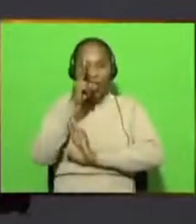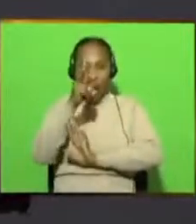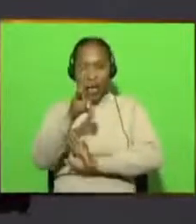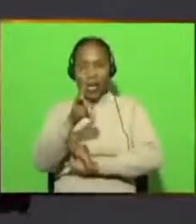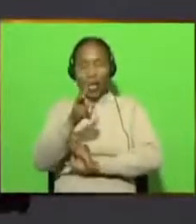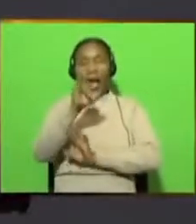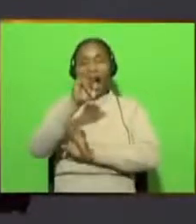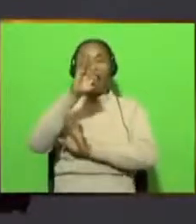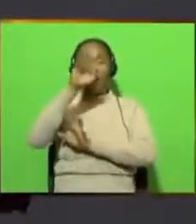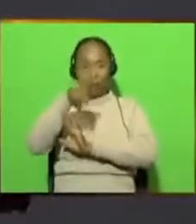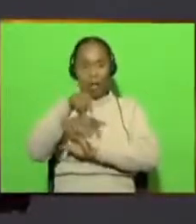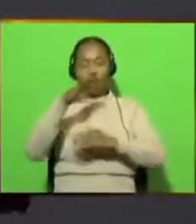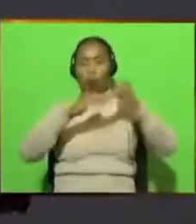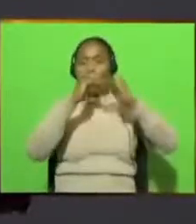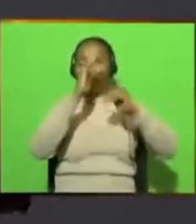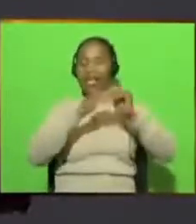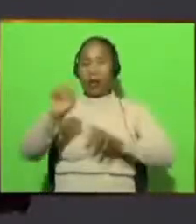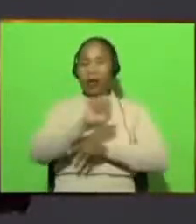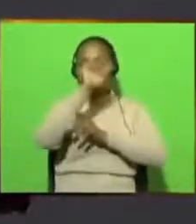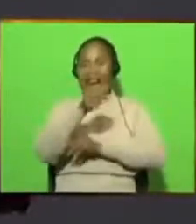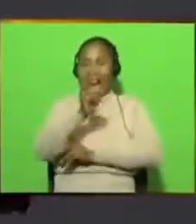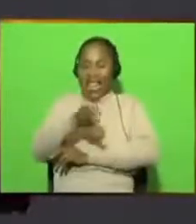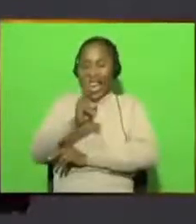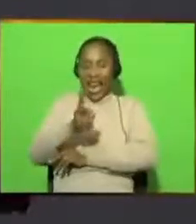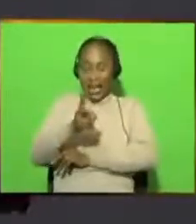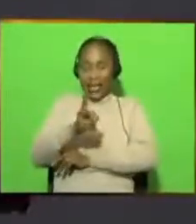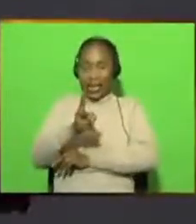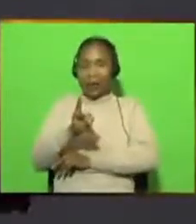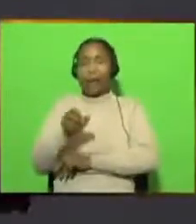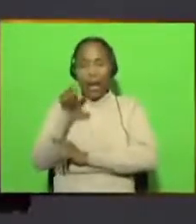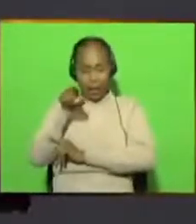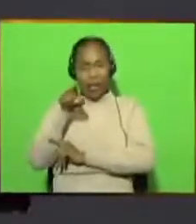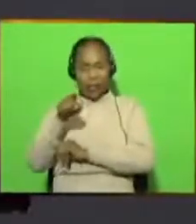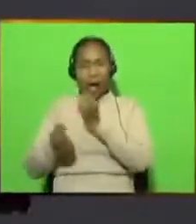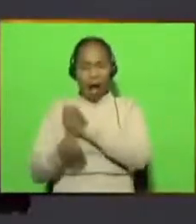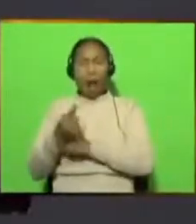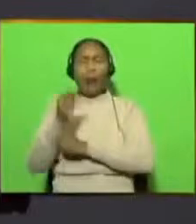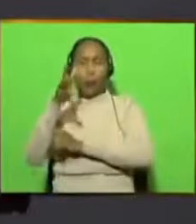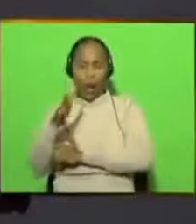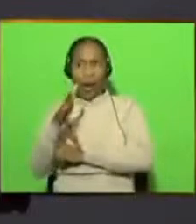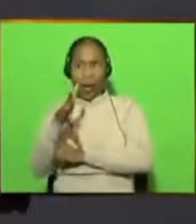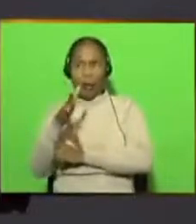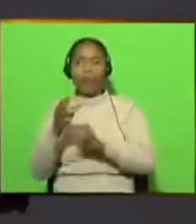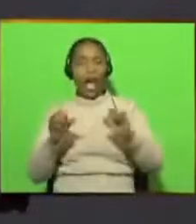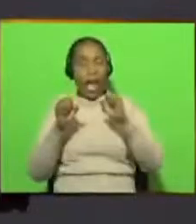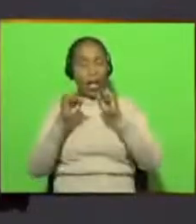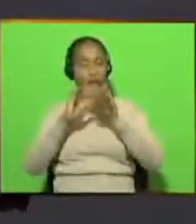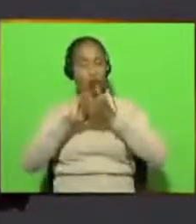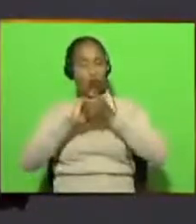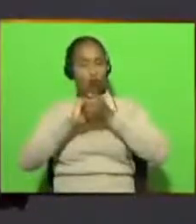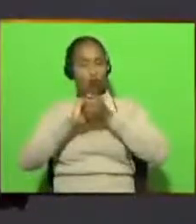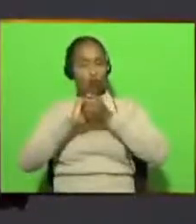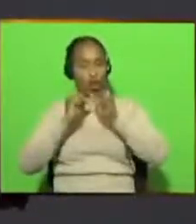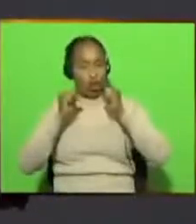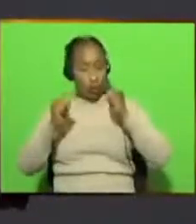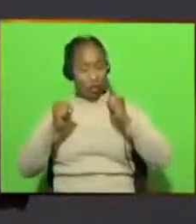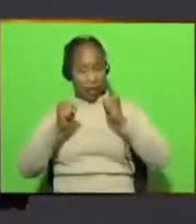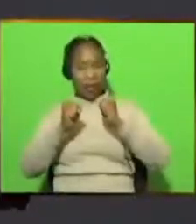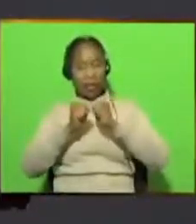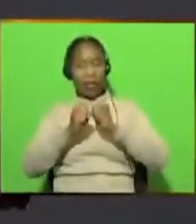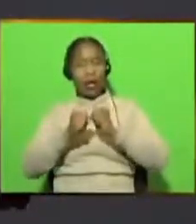South Africa take root as we provide our contribution to strengthen